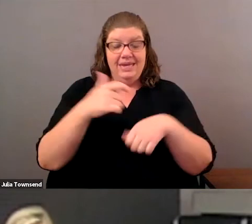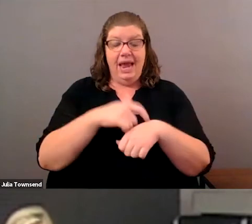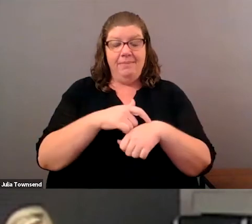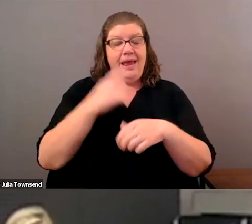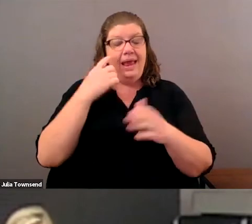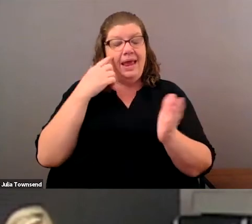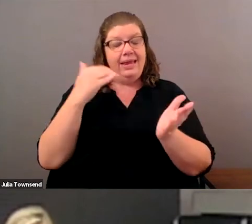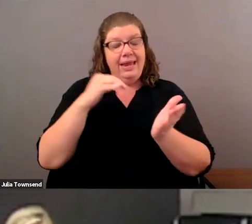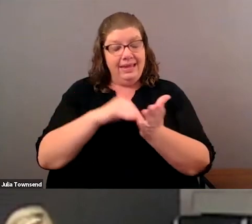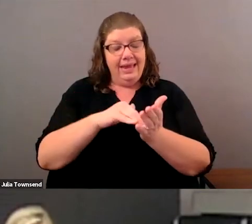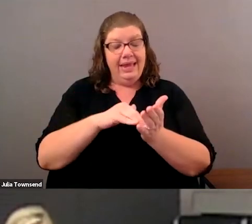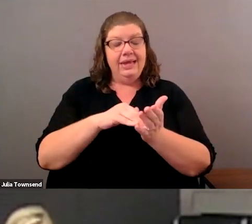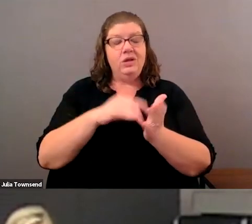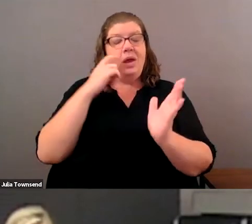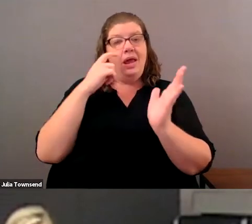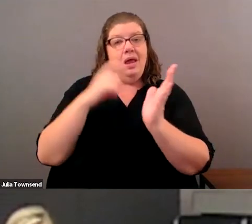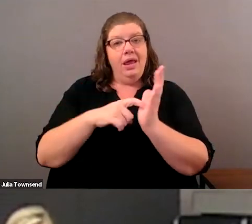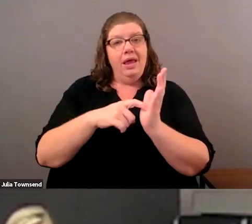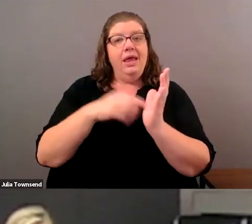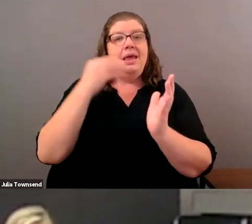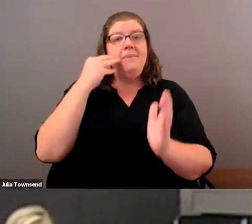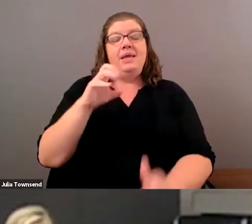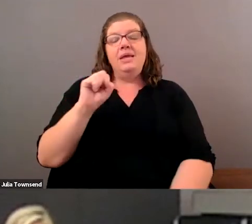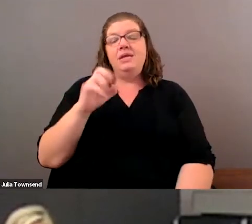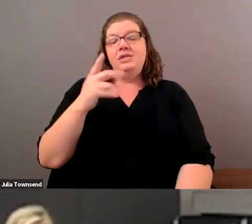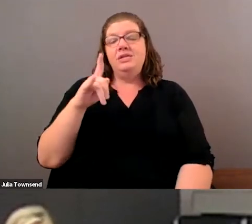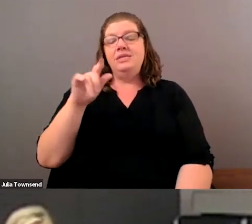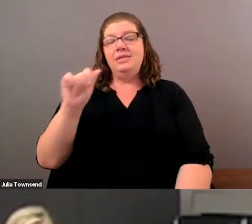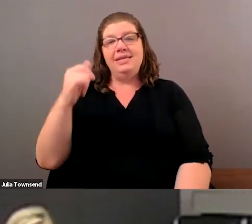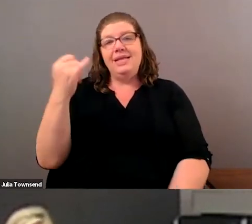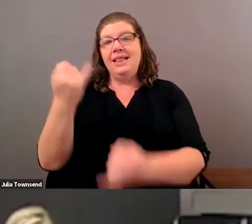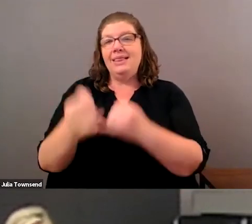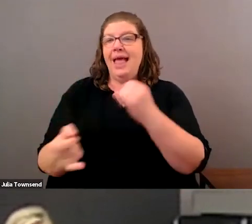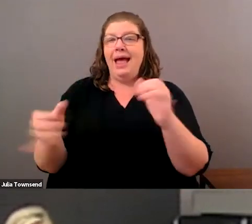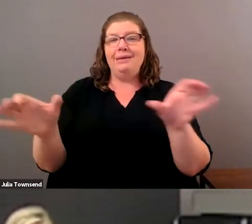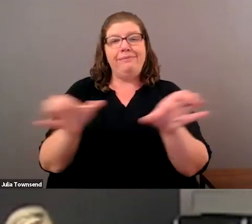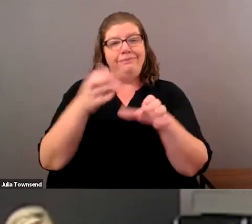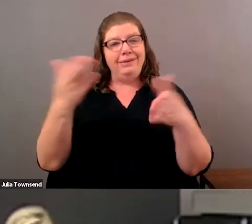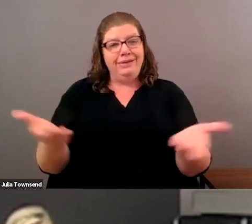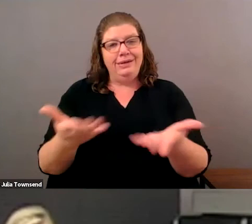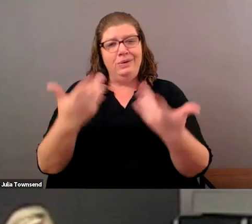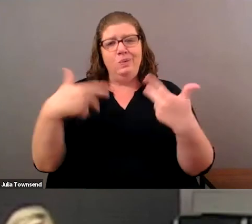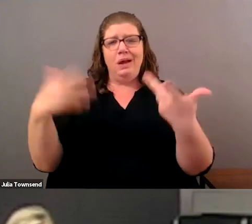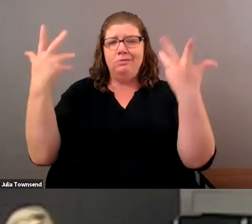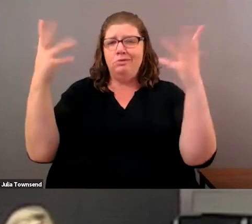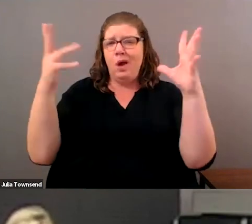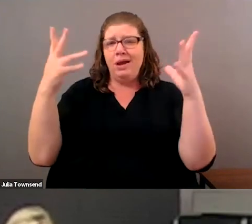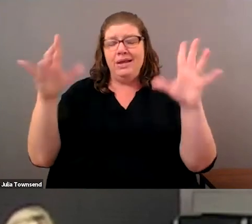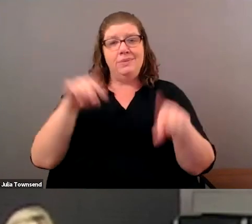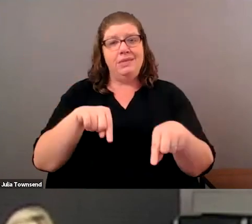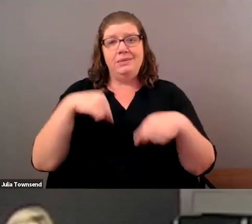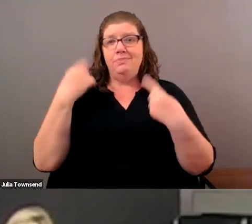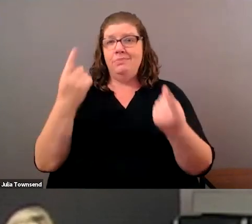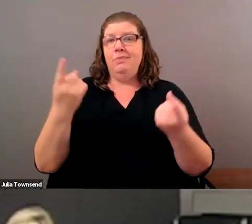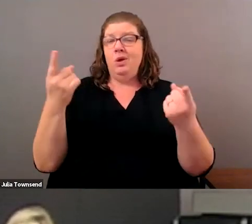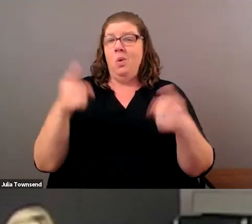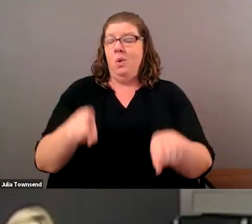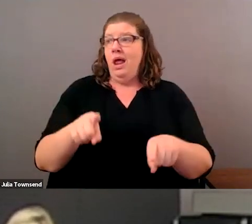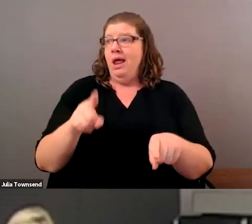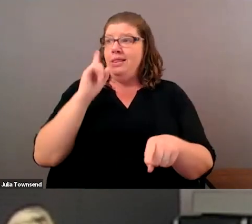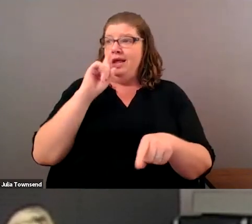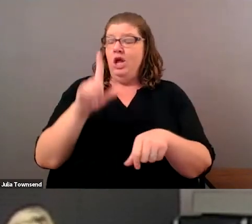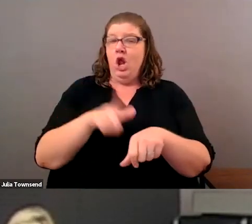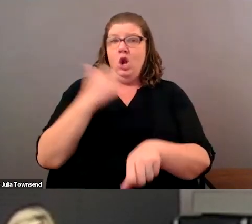acknowledge that this is Ms. Jatay's last hurrah here, and what a hurrah it is, because this has been going on, I believe, longer